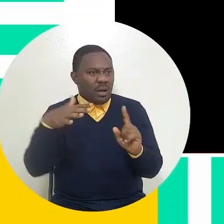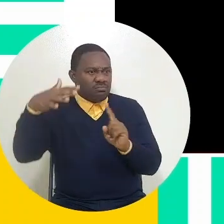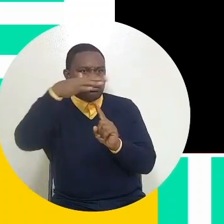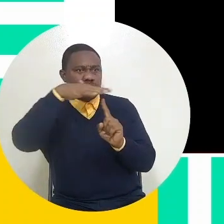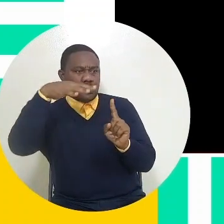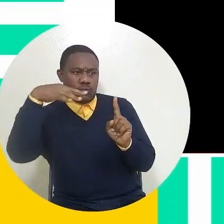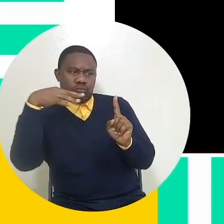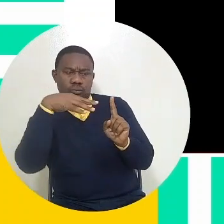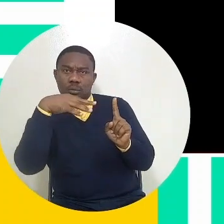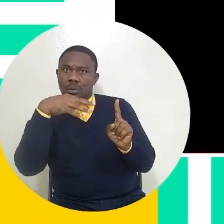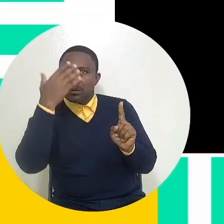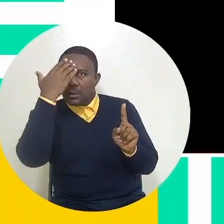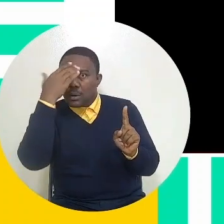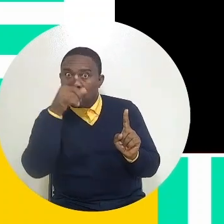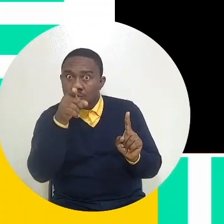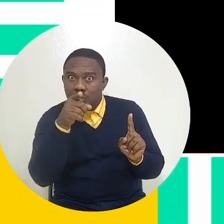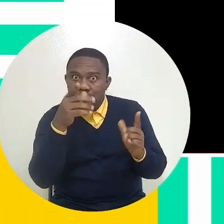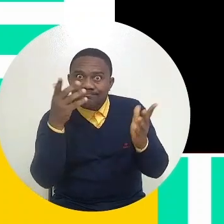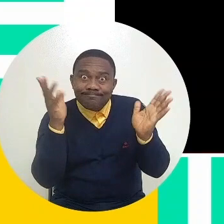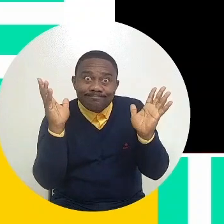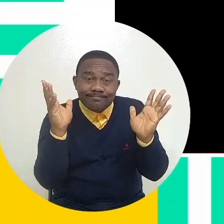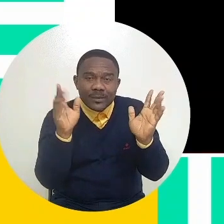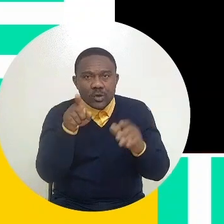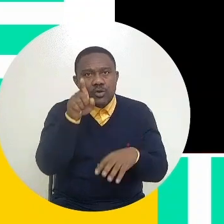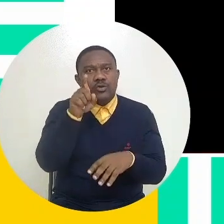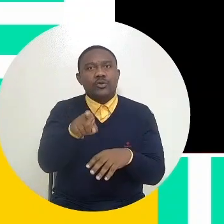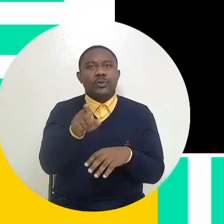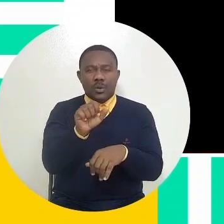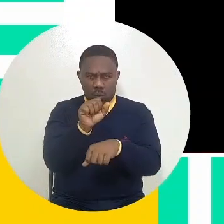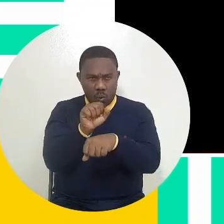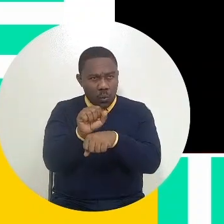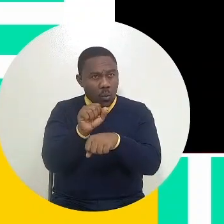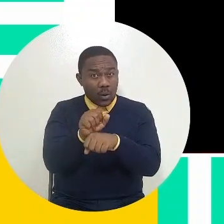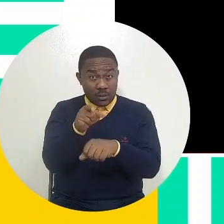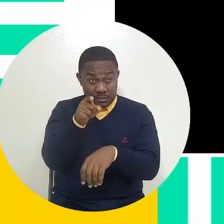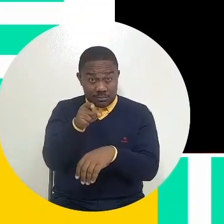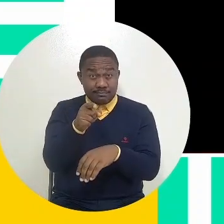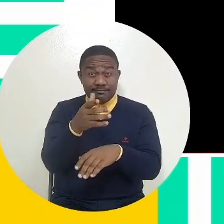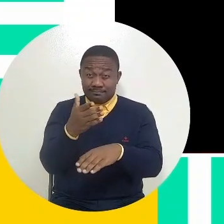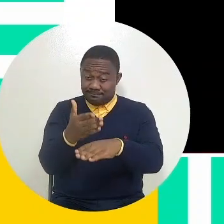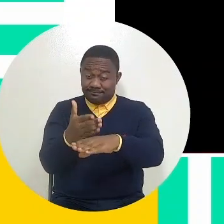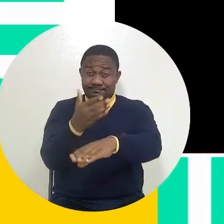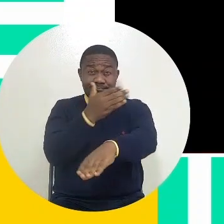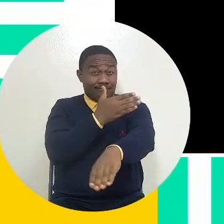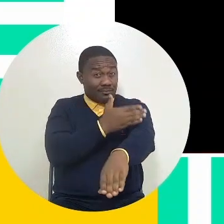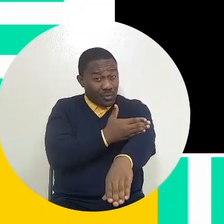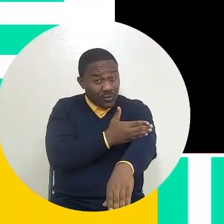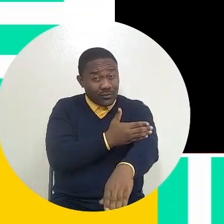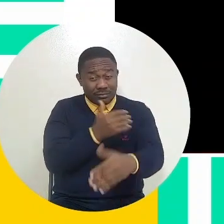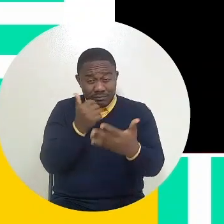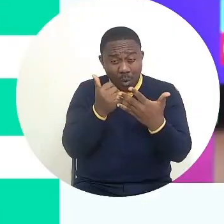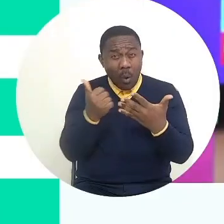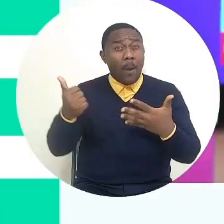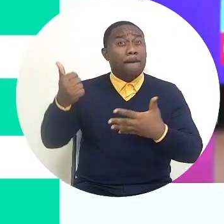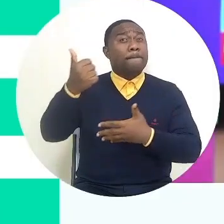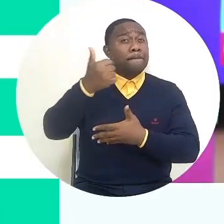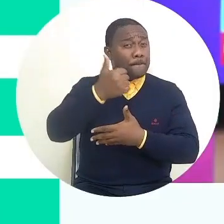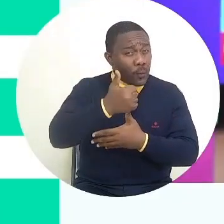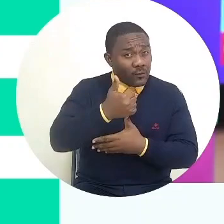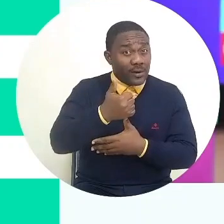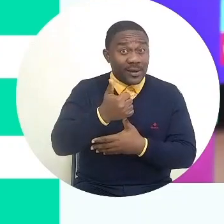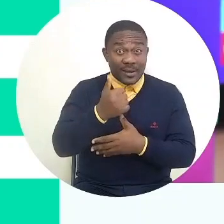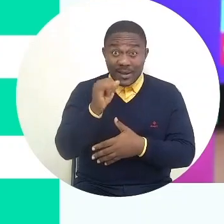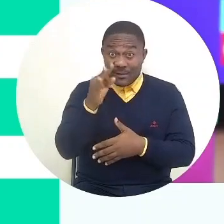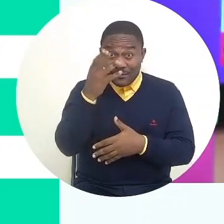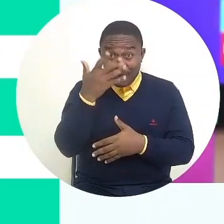all the channels come to be known. But if you've not worked on yourself, visibility will be in vanity for you. So most importantly, when